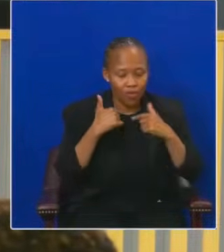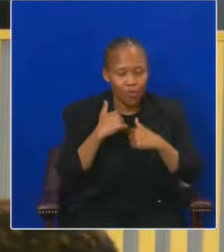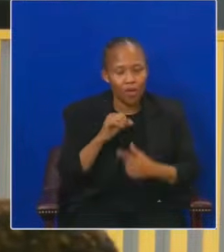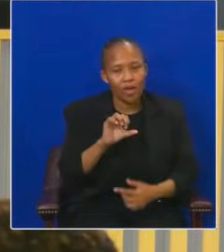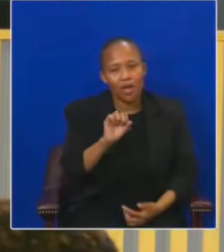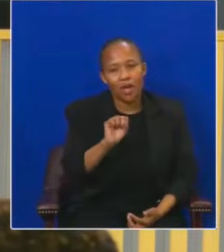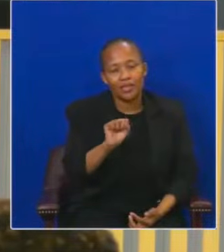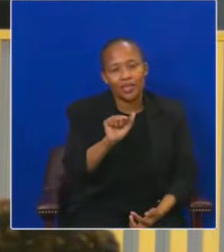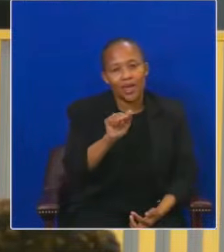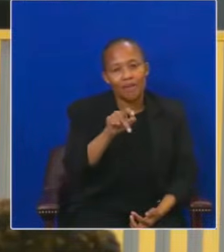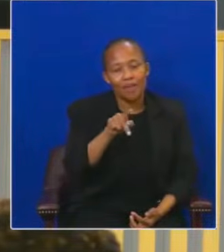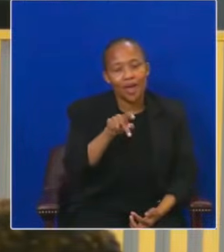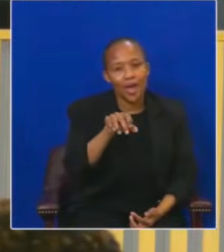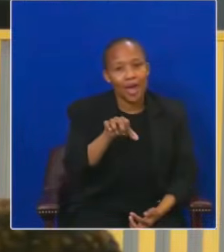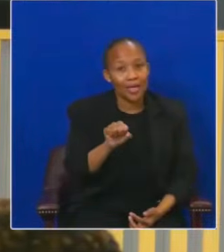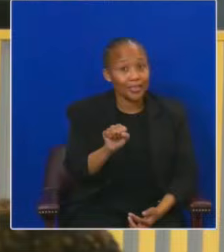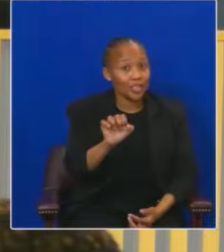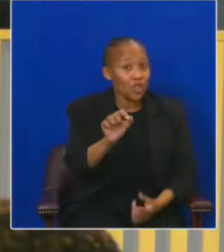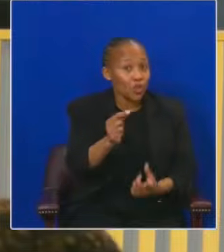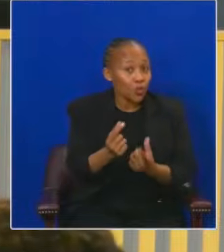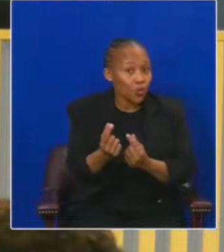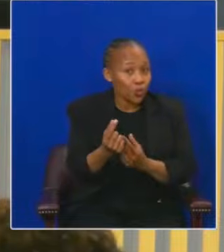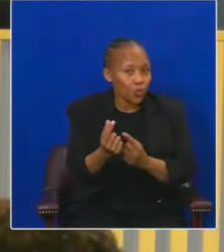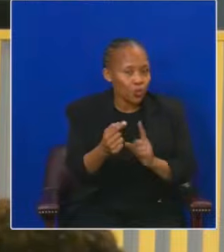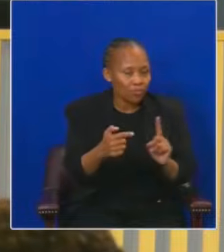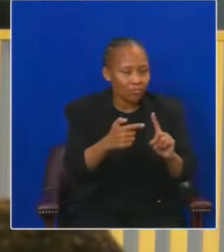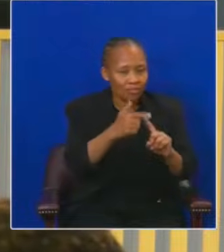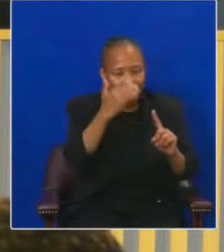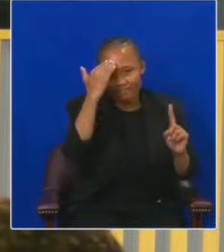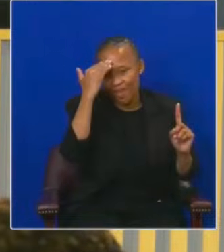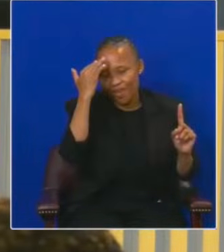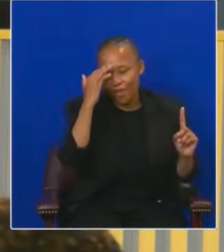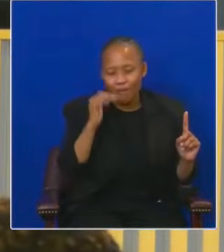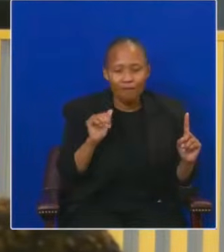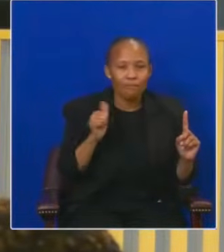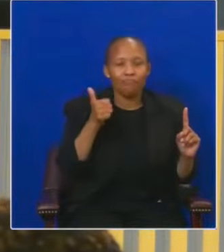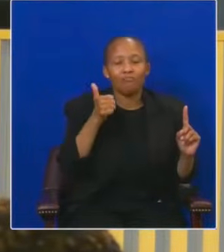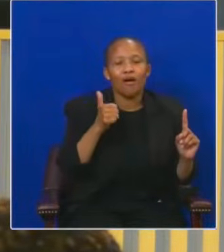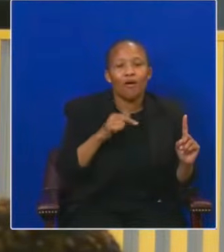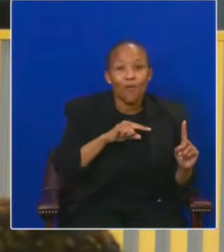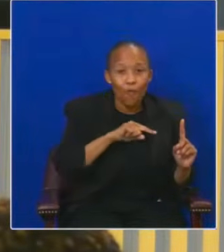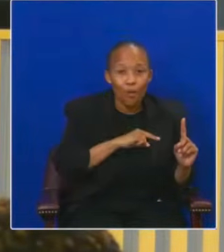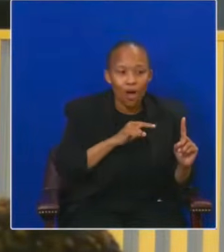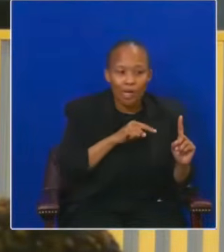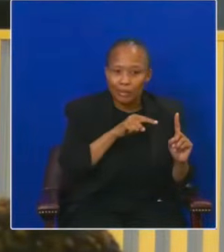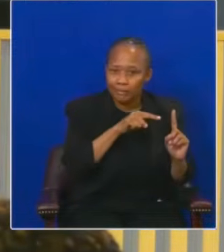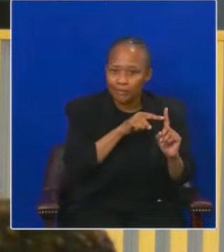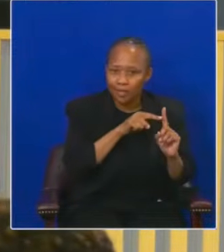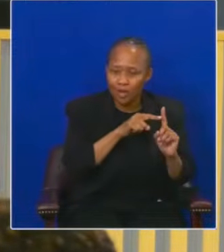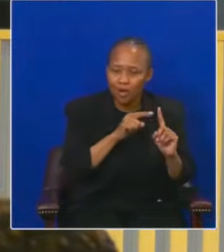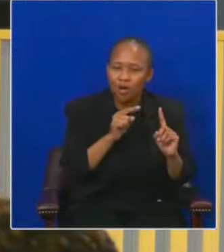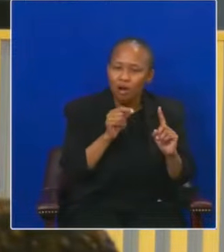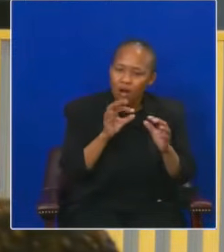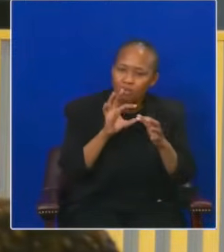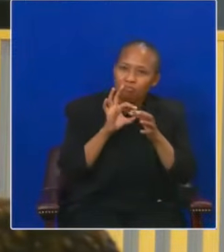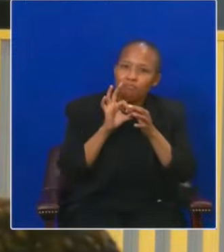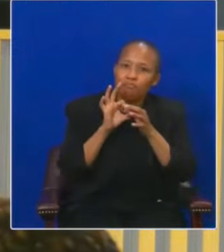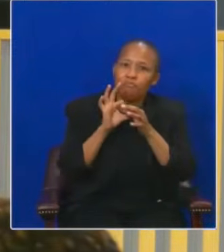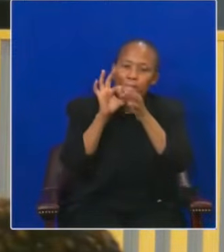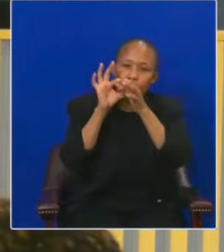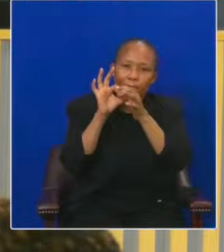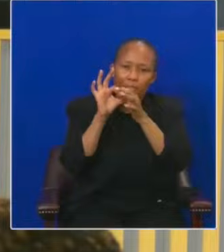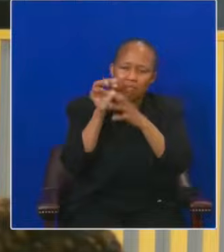do have, as he is well connected with the high-ranking officials of